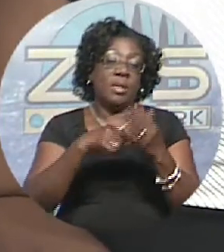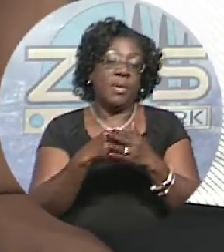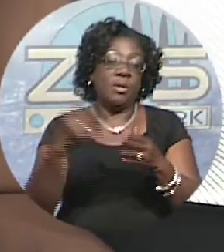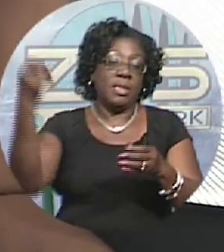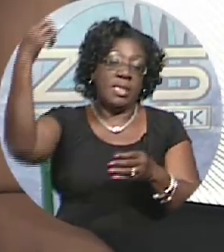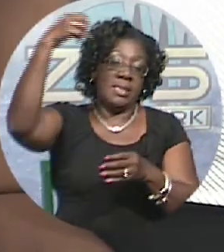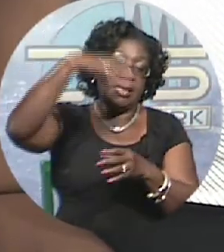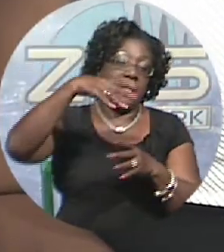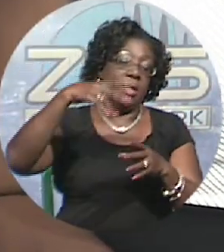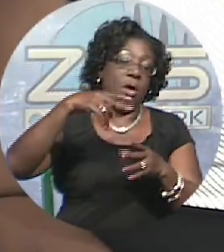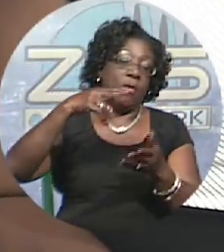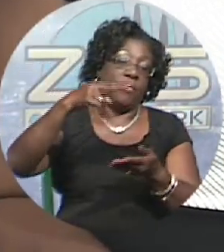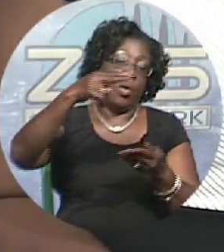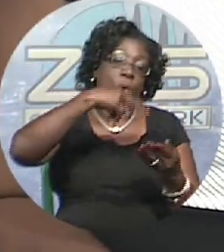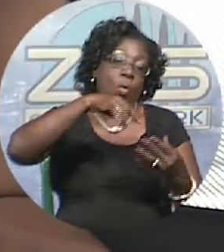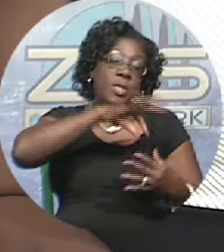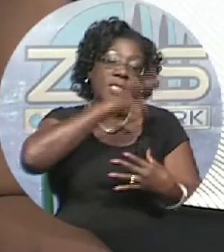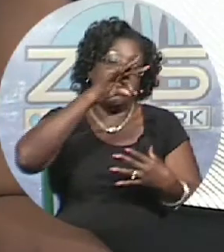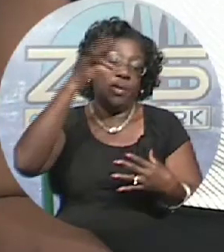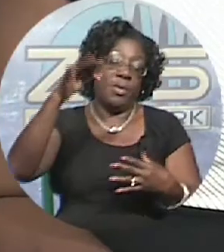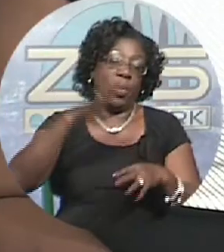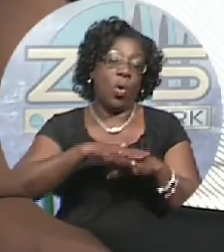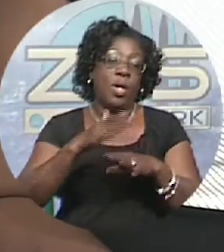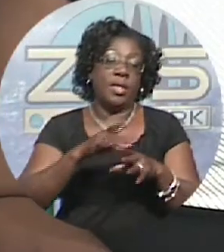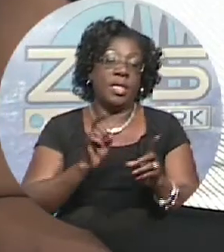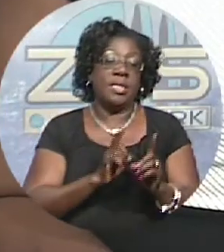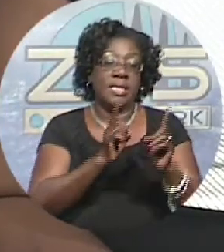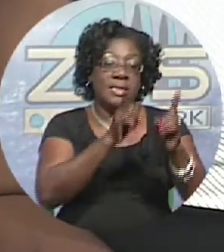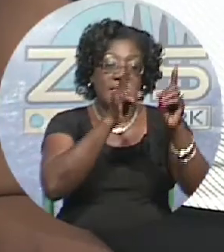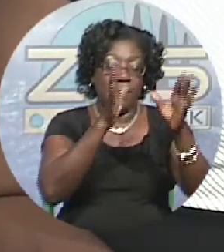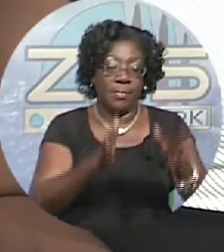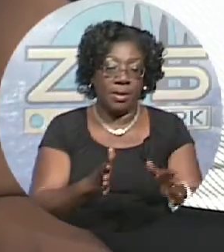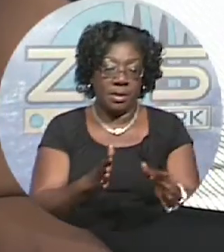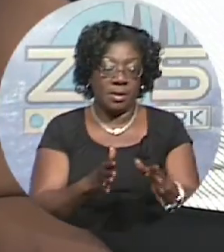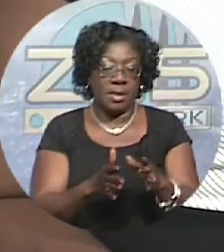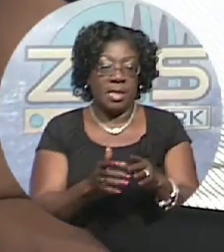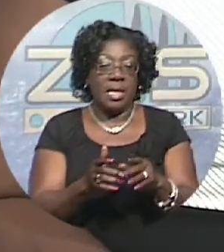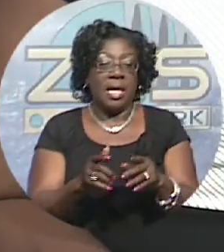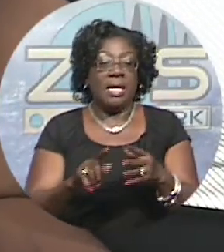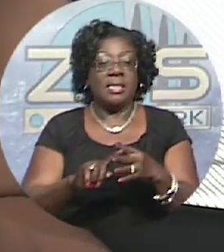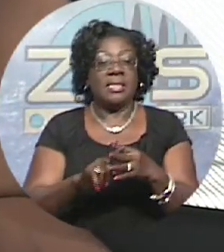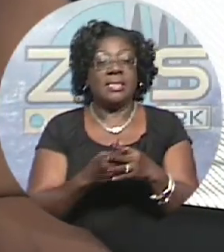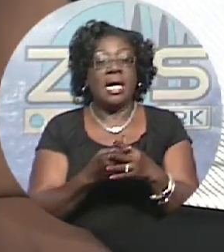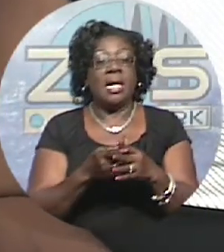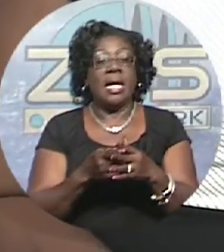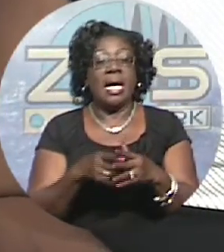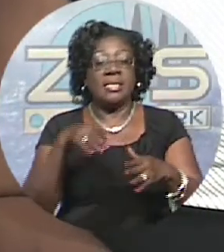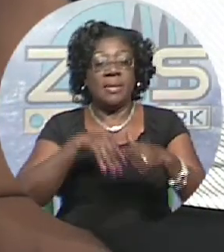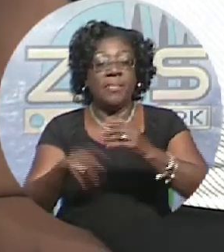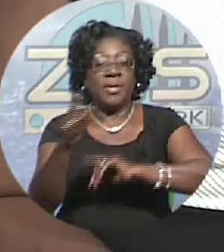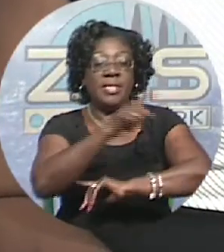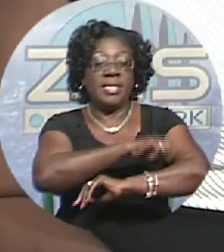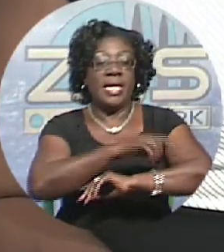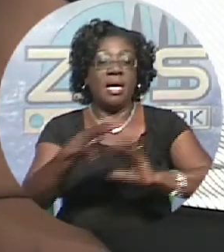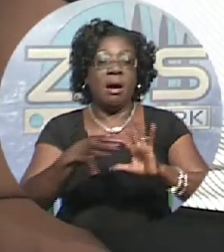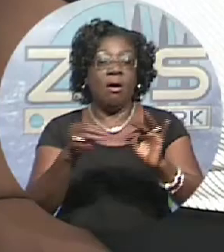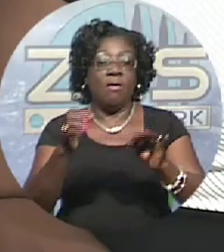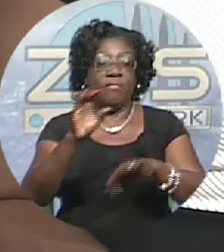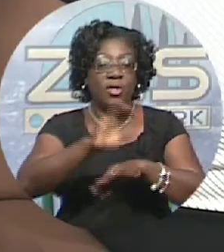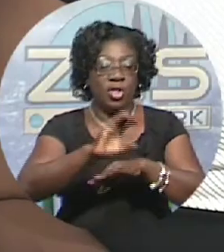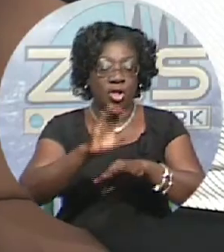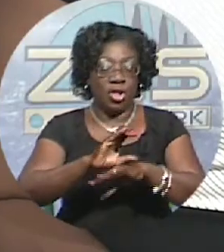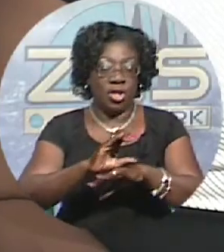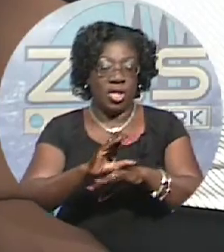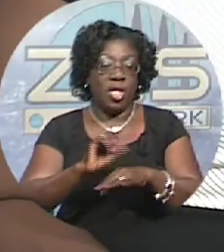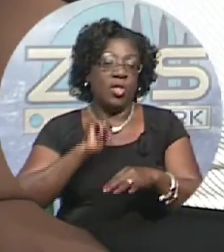apostles. Wikipedia.com describes Pentecost by some Christians as the birthday of the church, and tomorrow will be celebrated as with Monday,